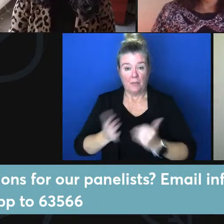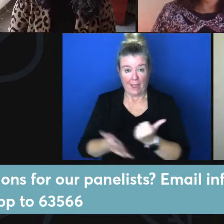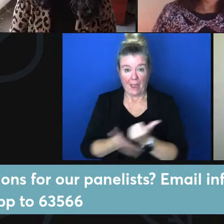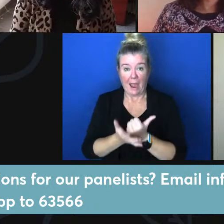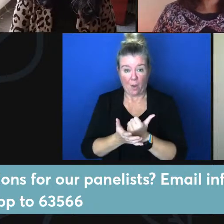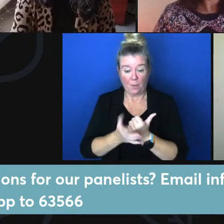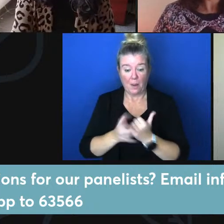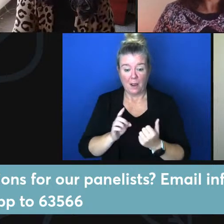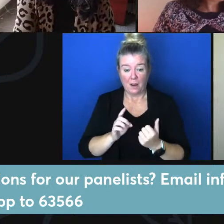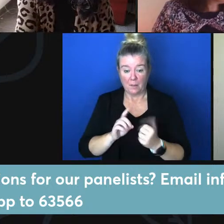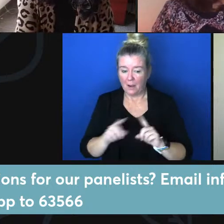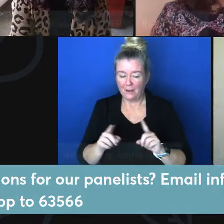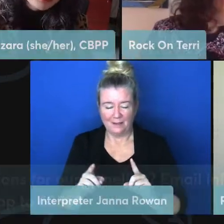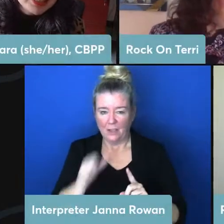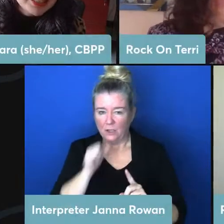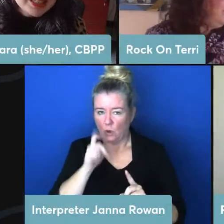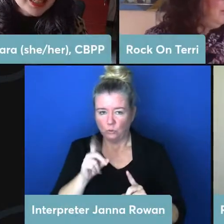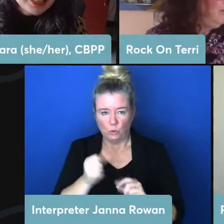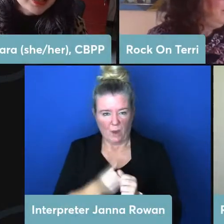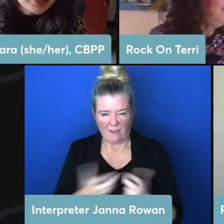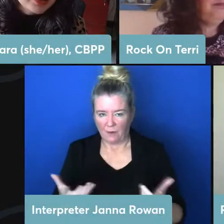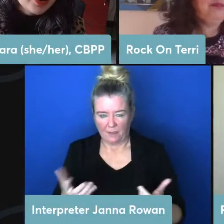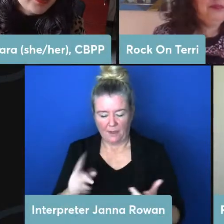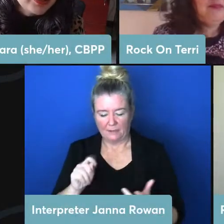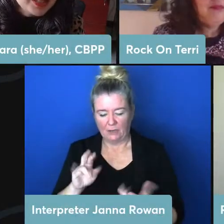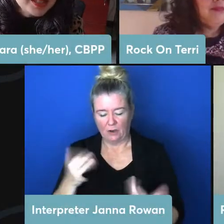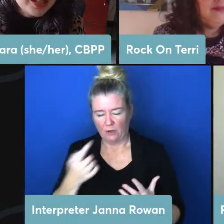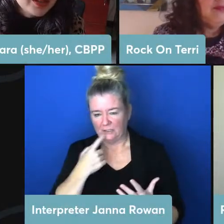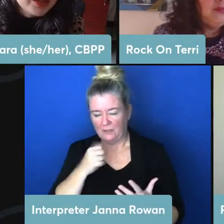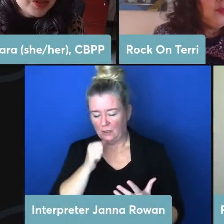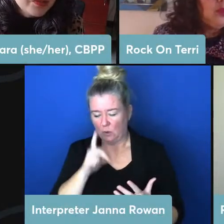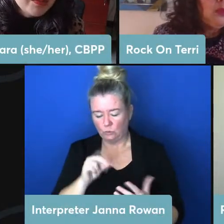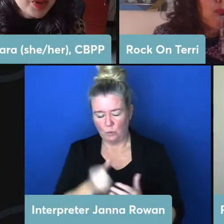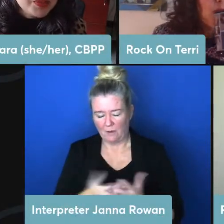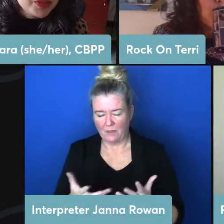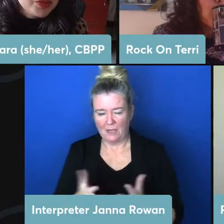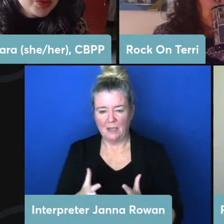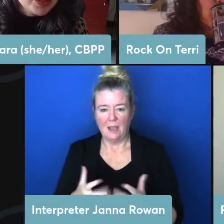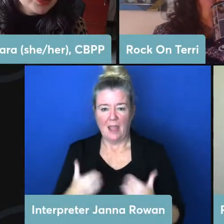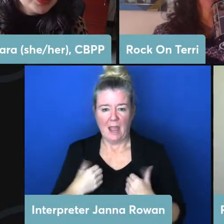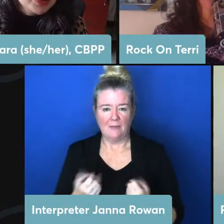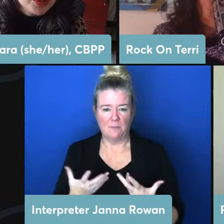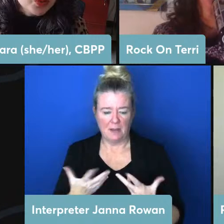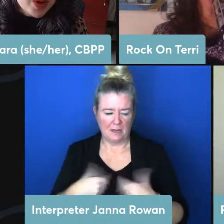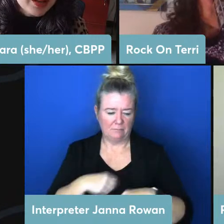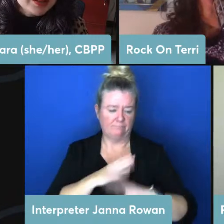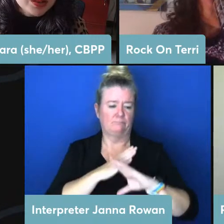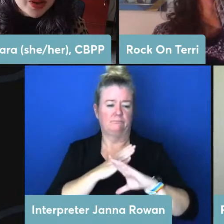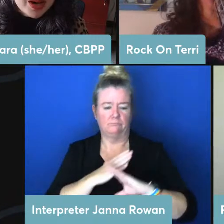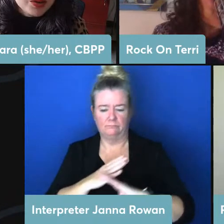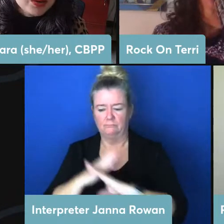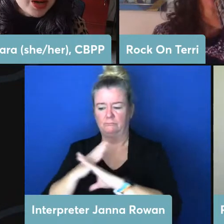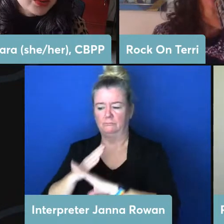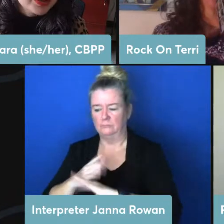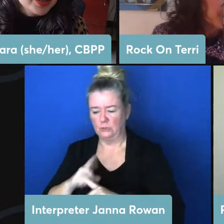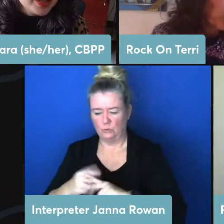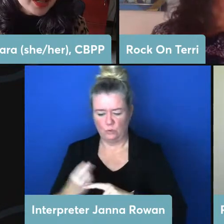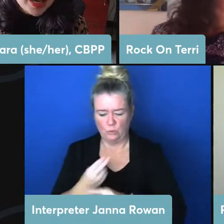don't, you know, do everything. As Terri has detailed, there are obviously a lot of bumps in the road to using them as well. And